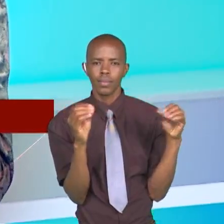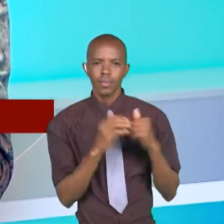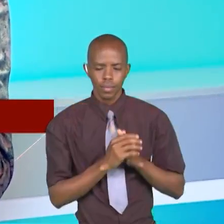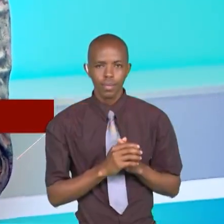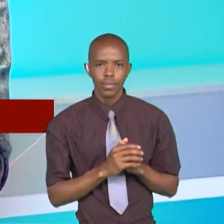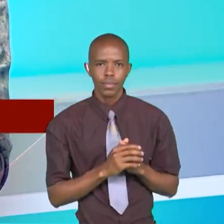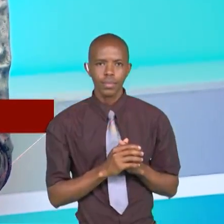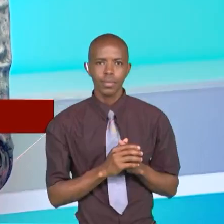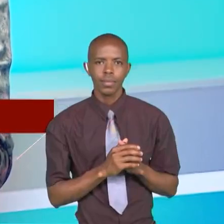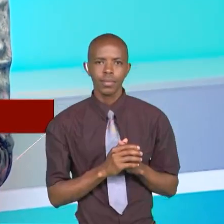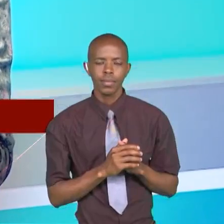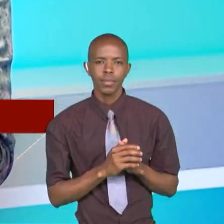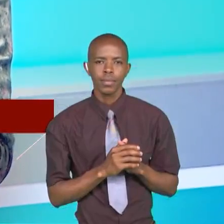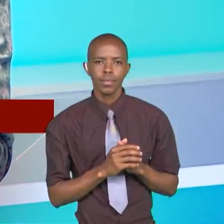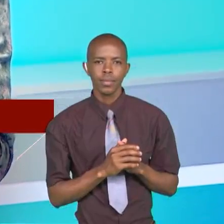have a full